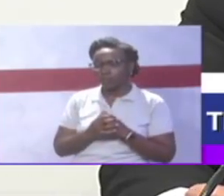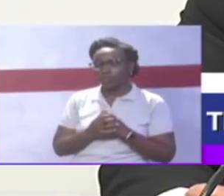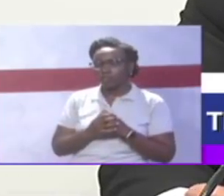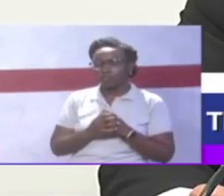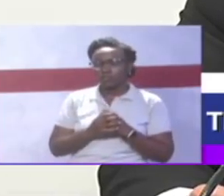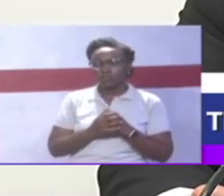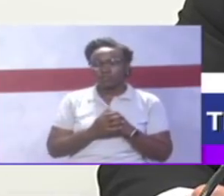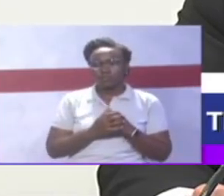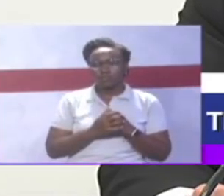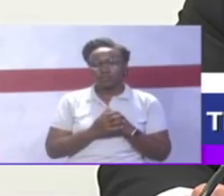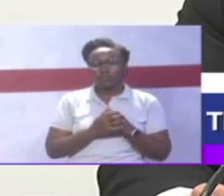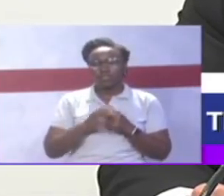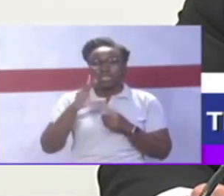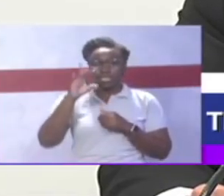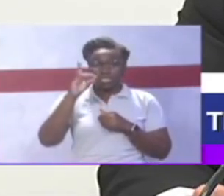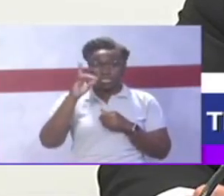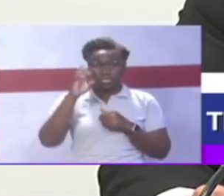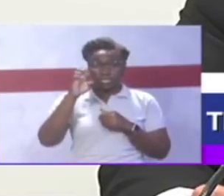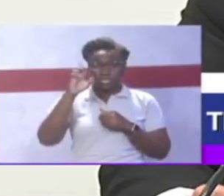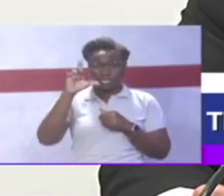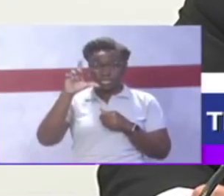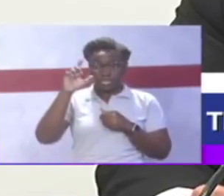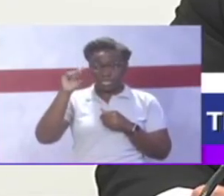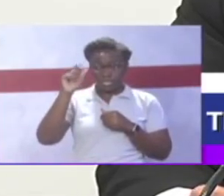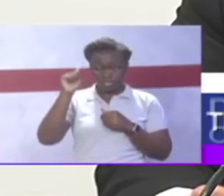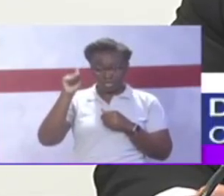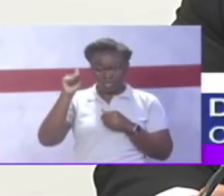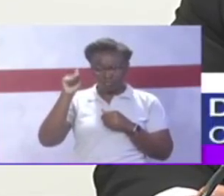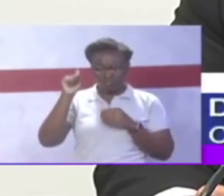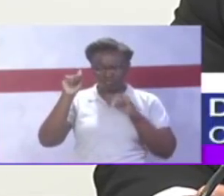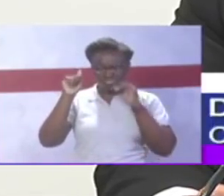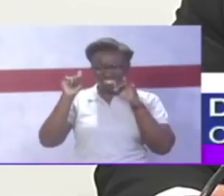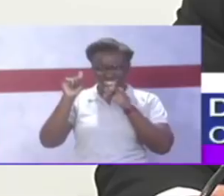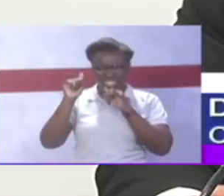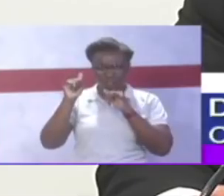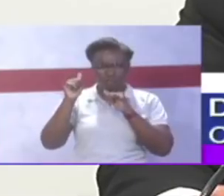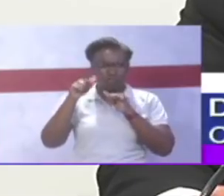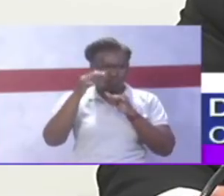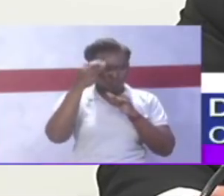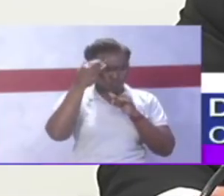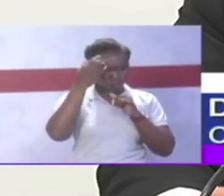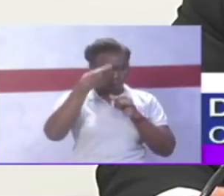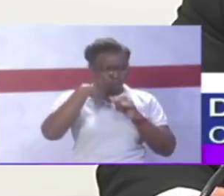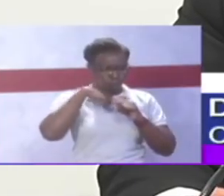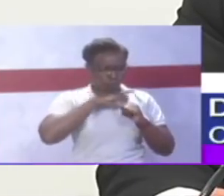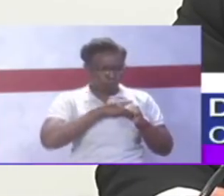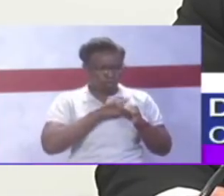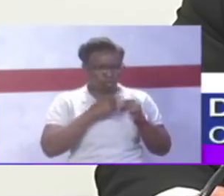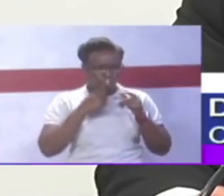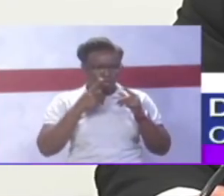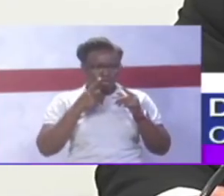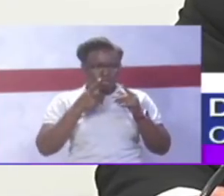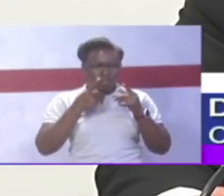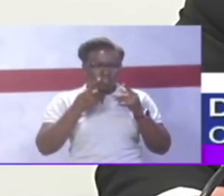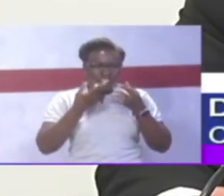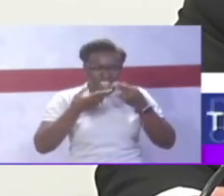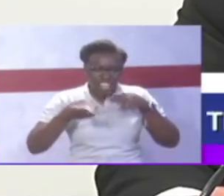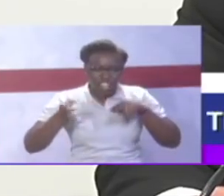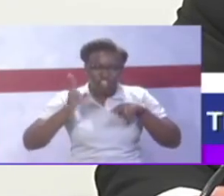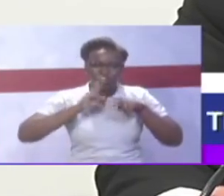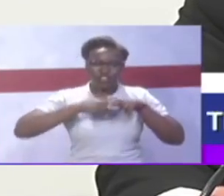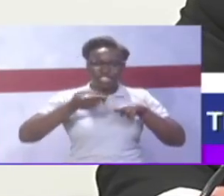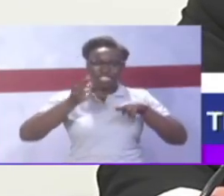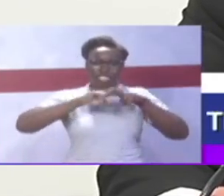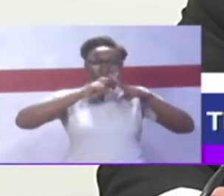in terms of our discharge criteria for persons that have been confirmed, going back to a 2 negative 24-hour part. So that's one of the changes that we have